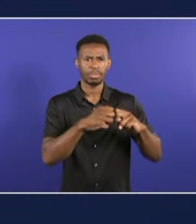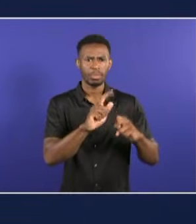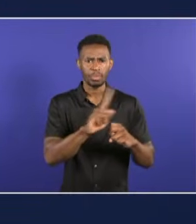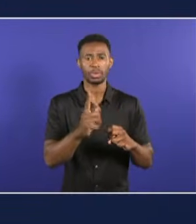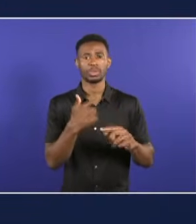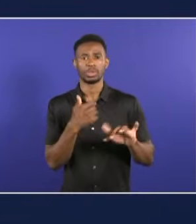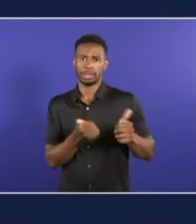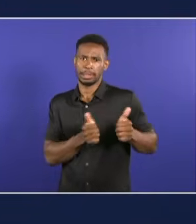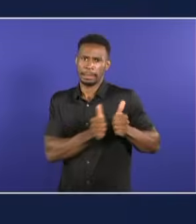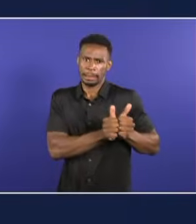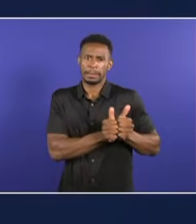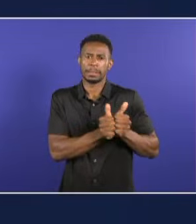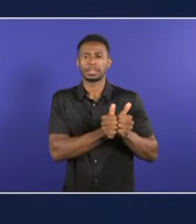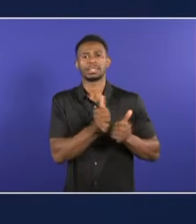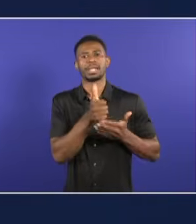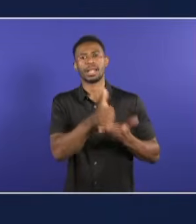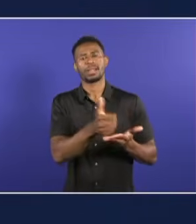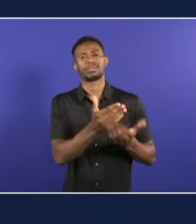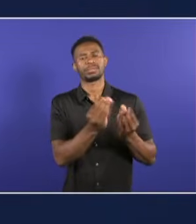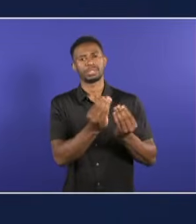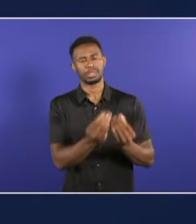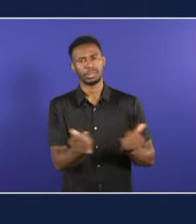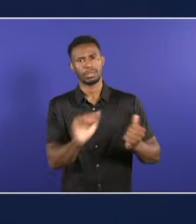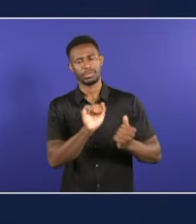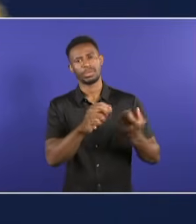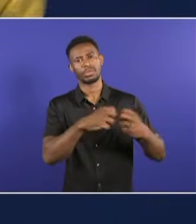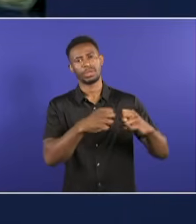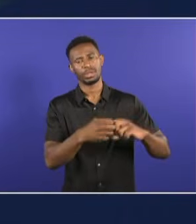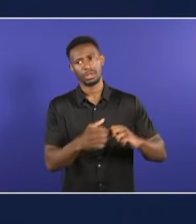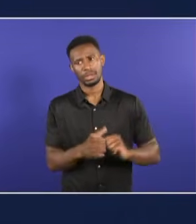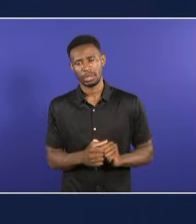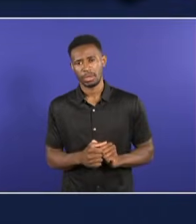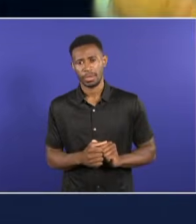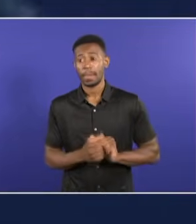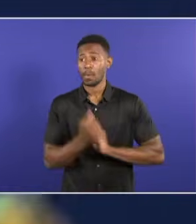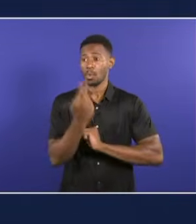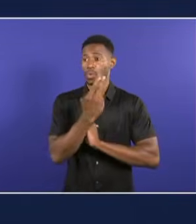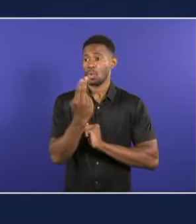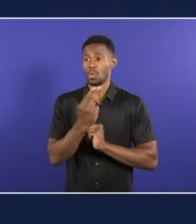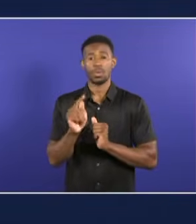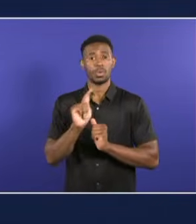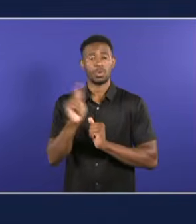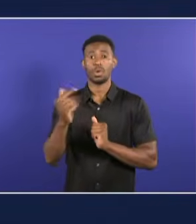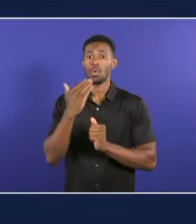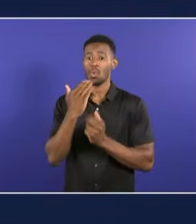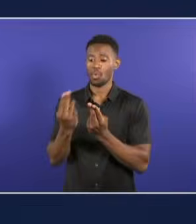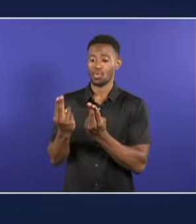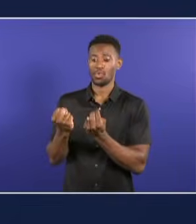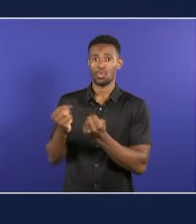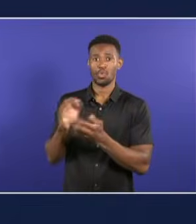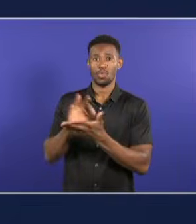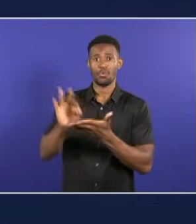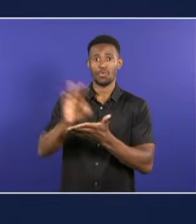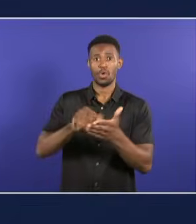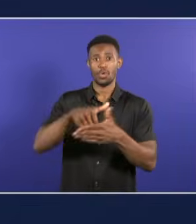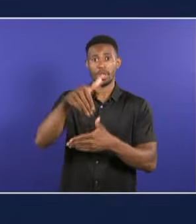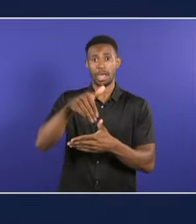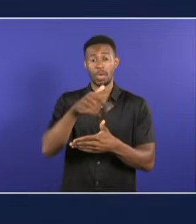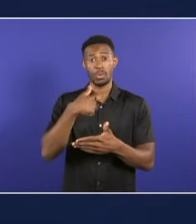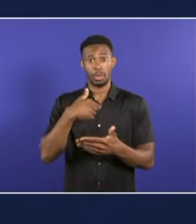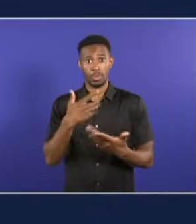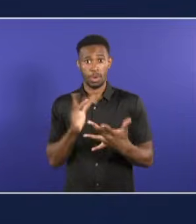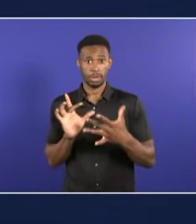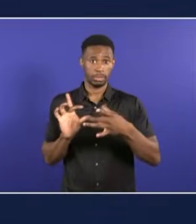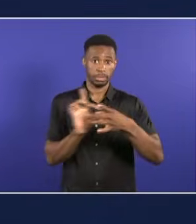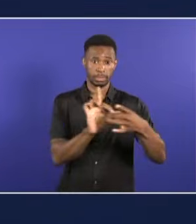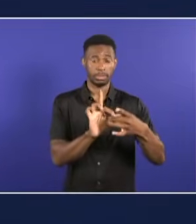problems. And of course, connecting with many new voters doesn't mean neglecting